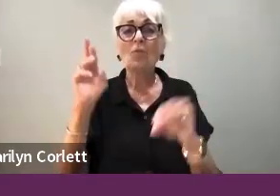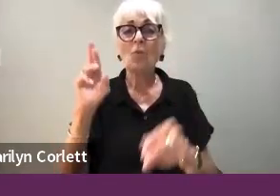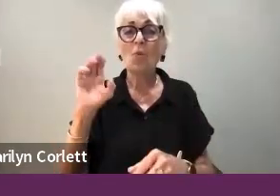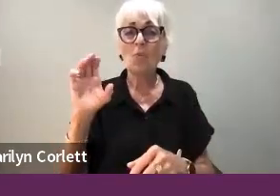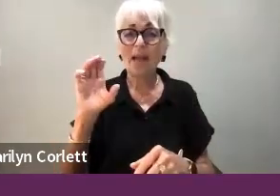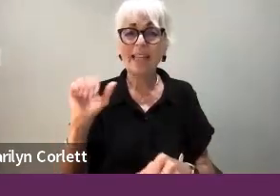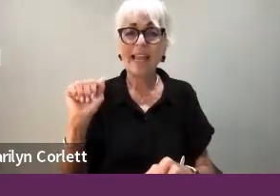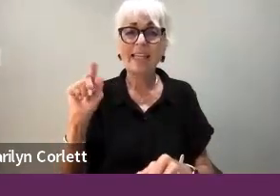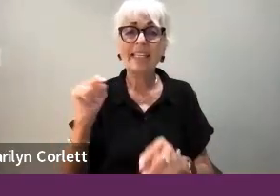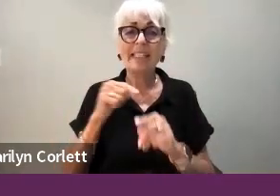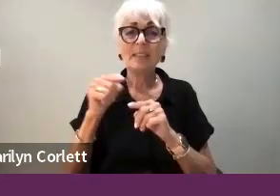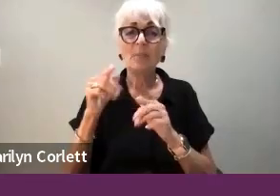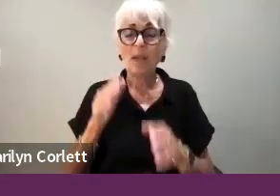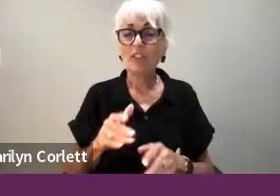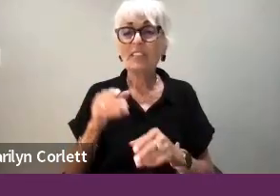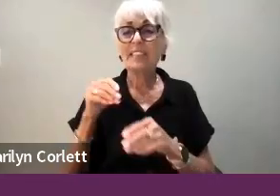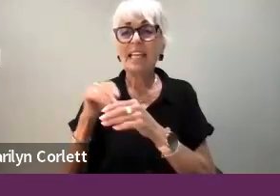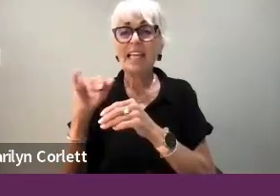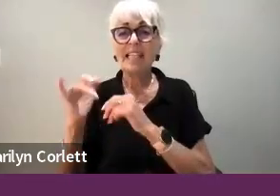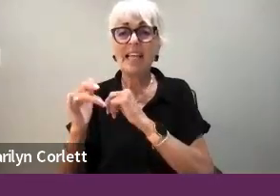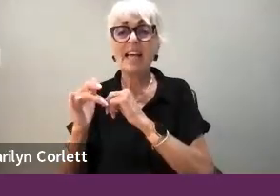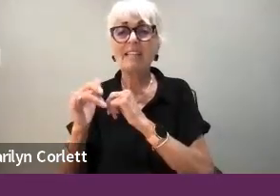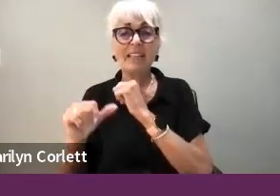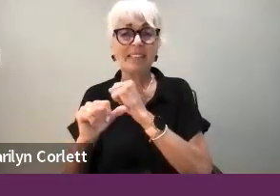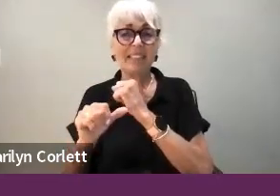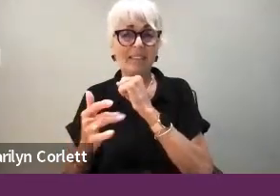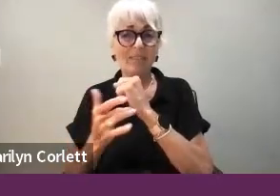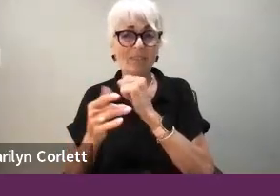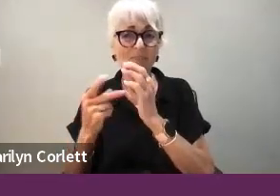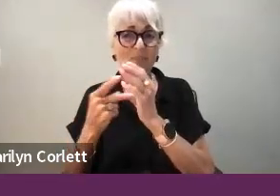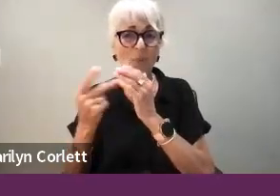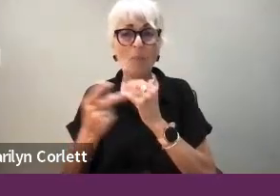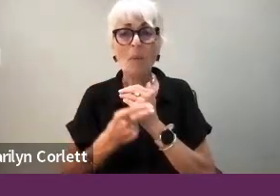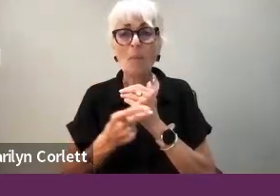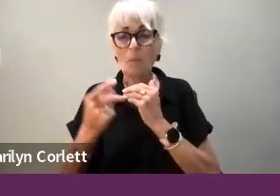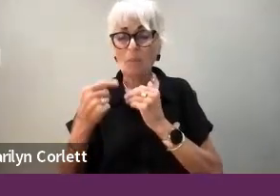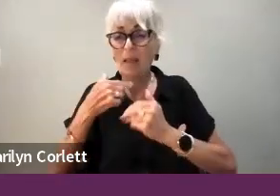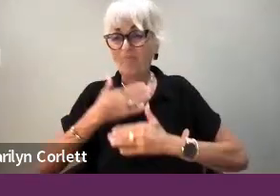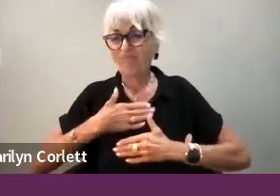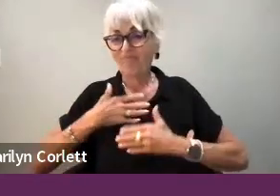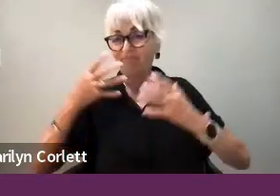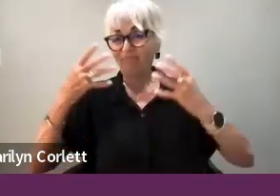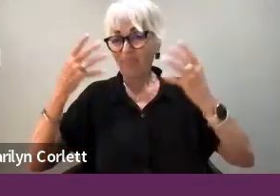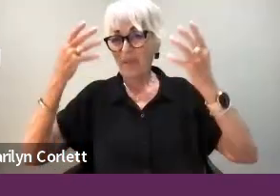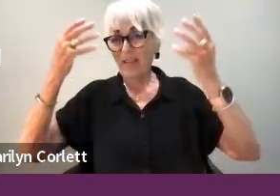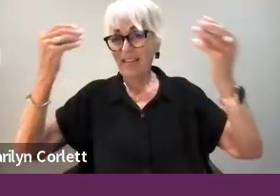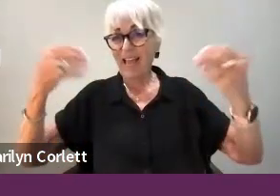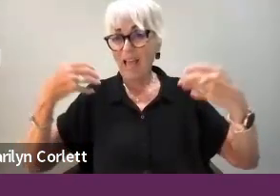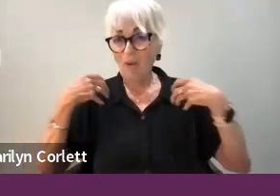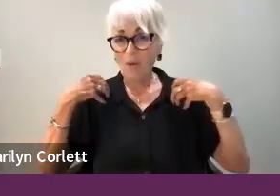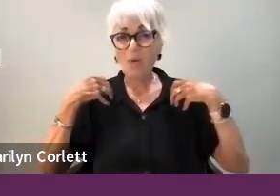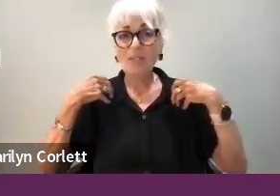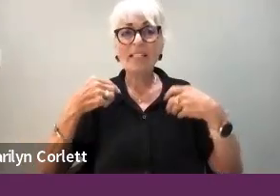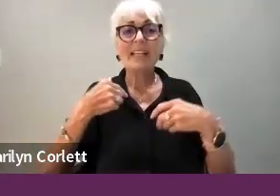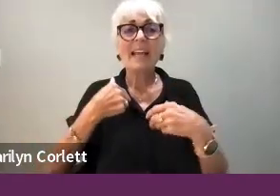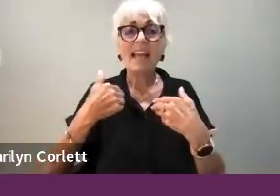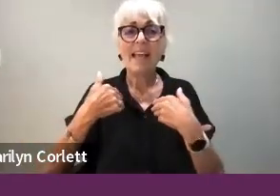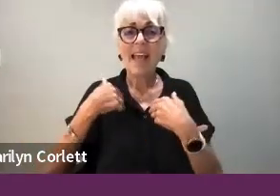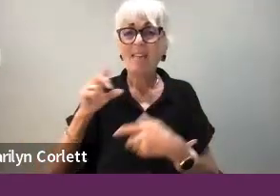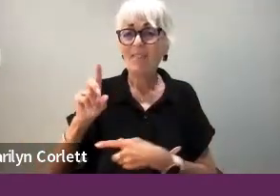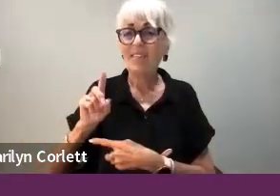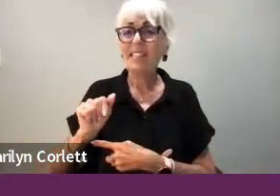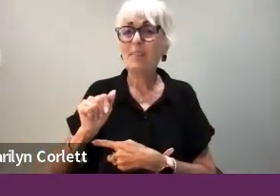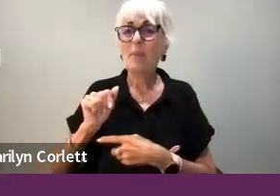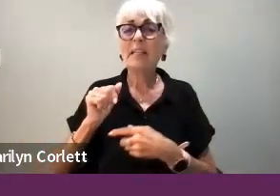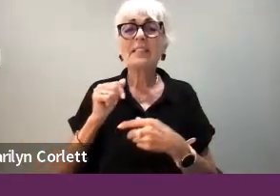Technology Program. I really enjoy being outdoors, and I am a woman with a disability, so therefore